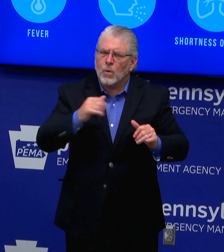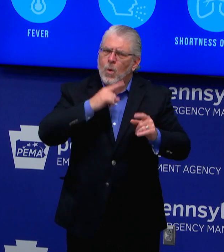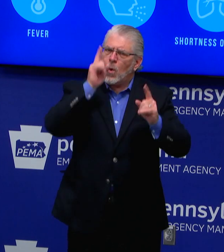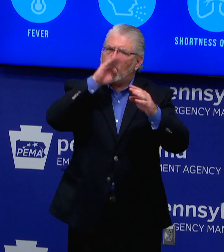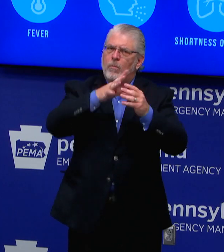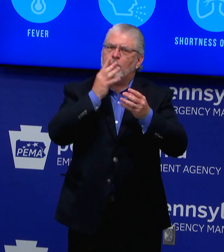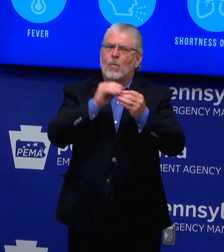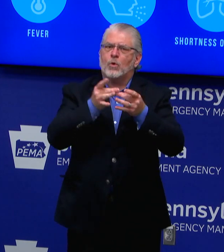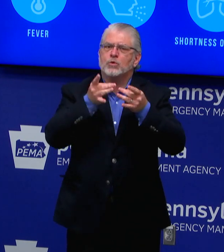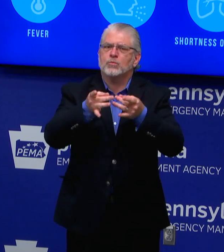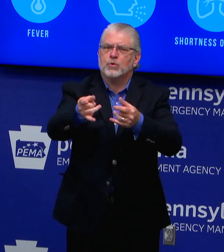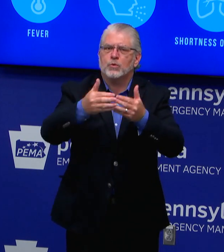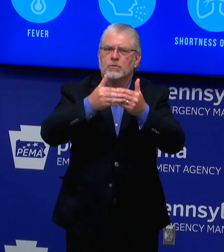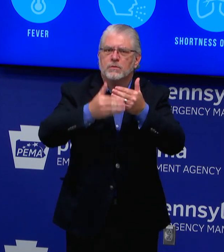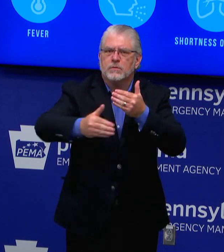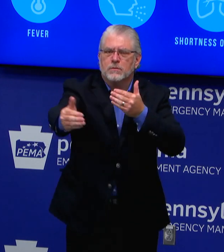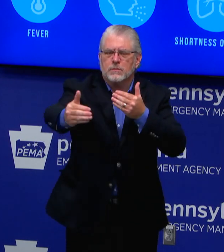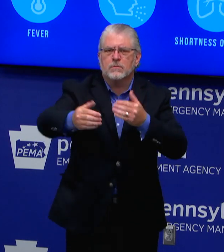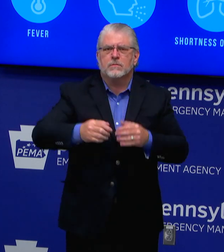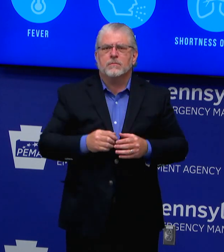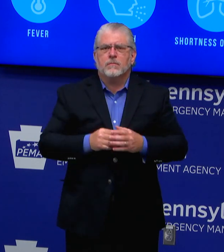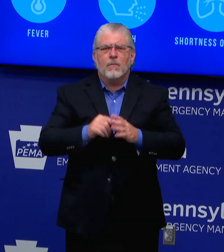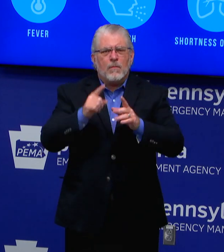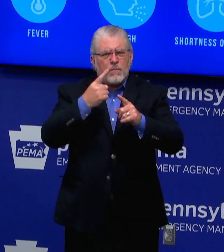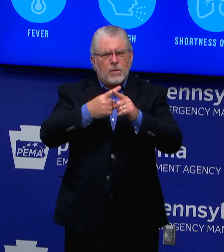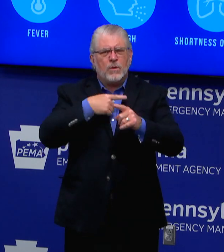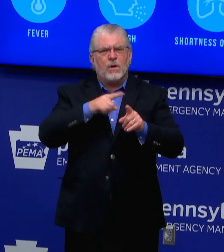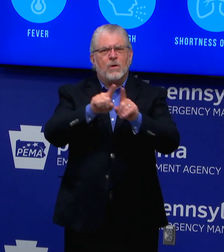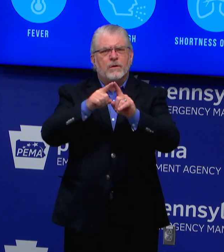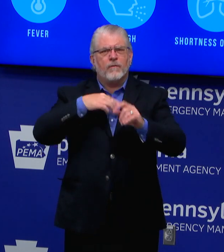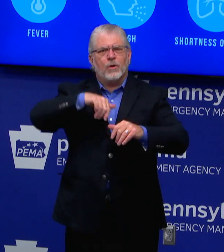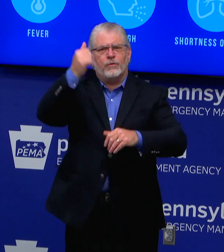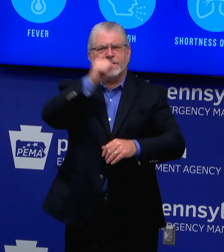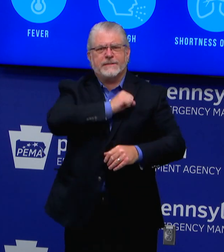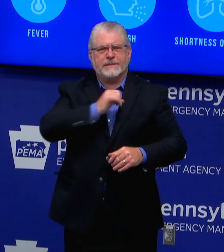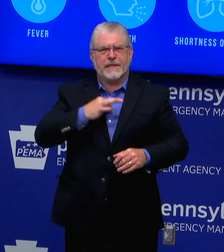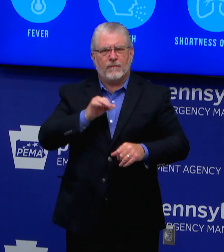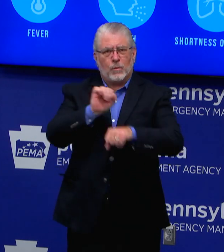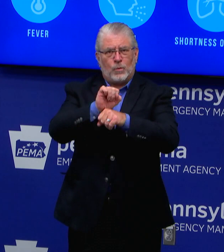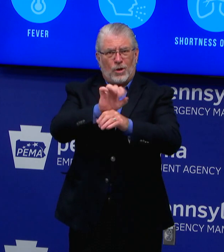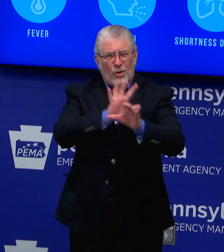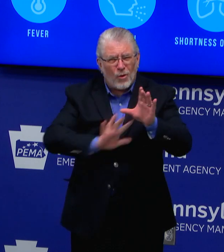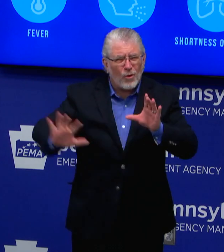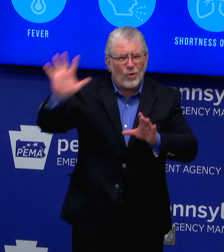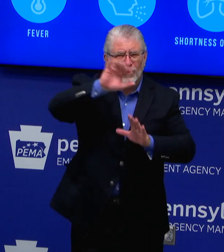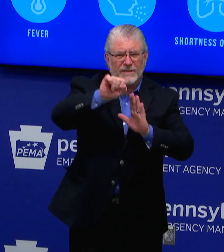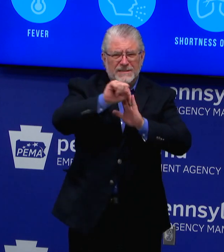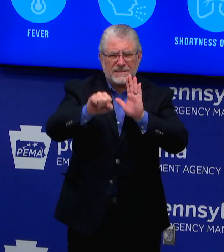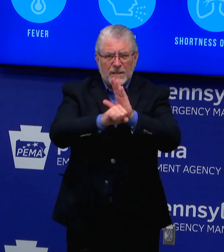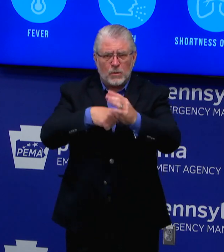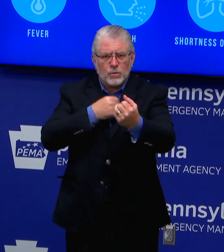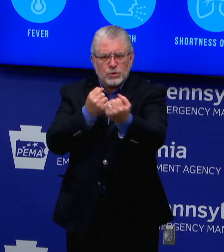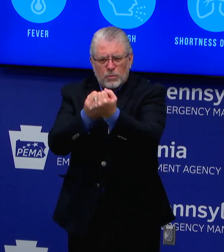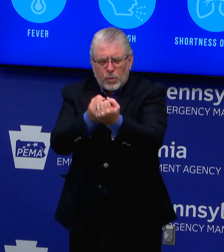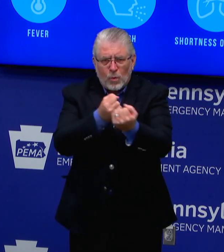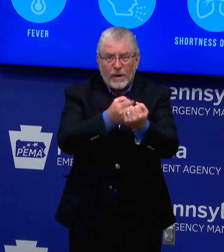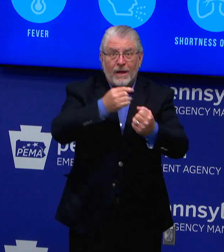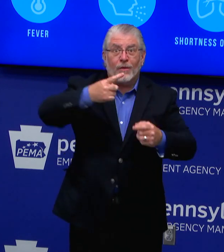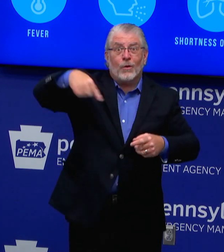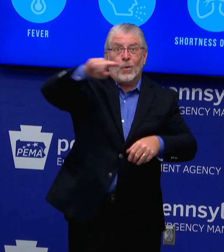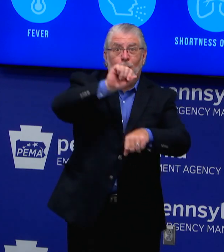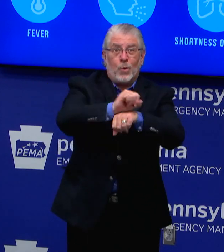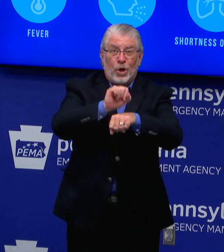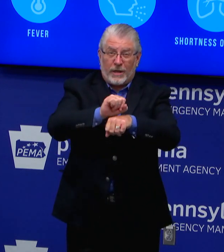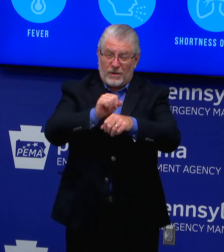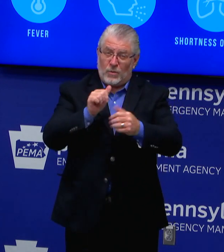this response across the state remain committed to assisting and supporting the citizens of the Commonwealth during this crisis. Now,